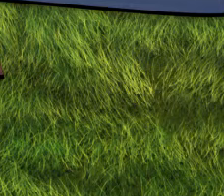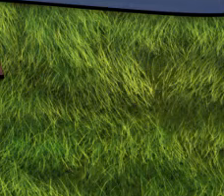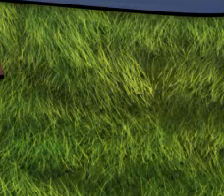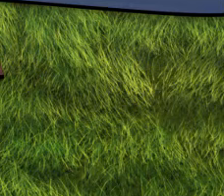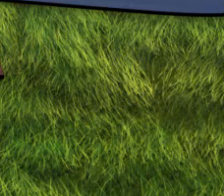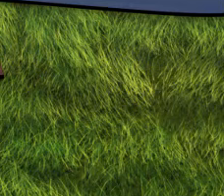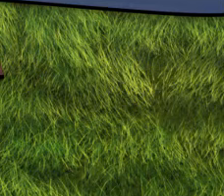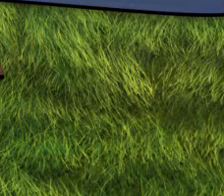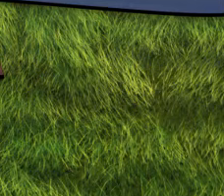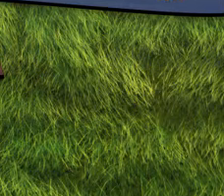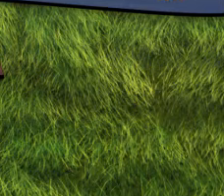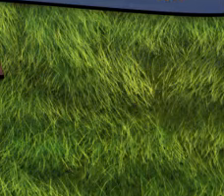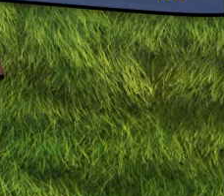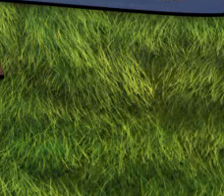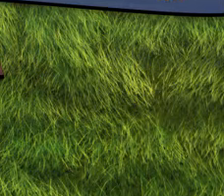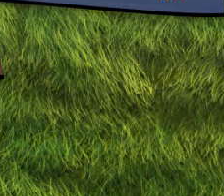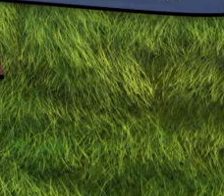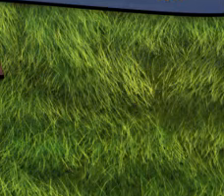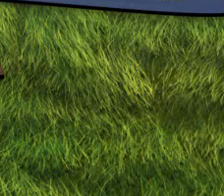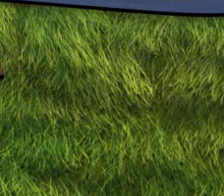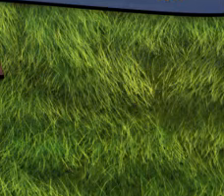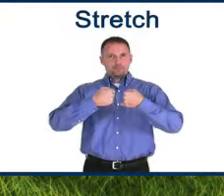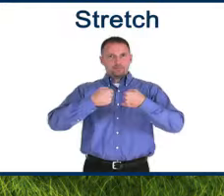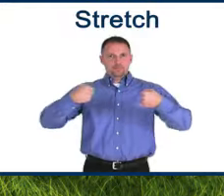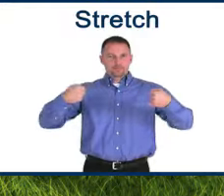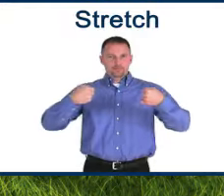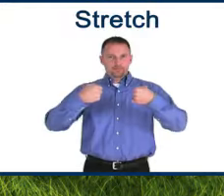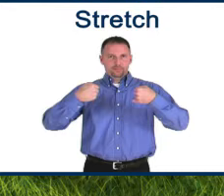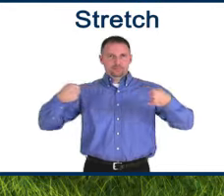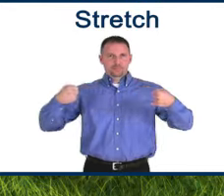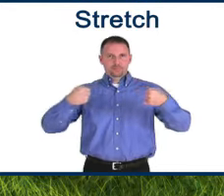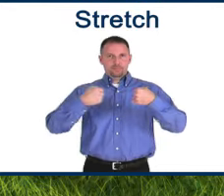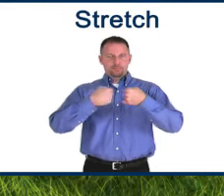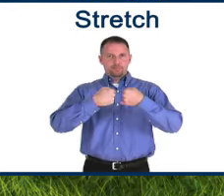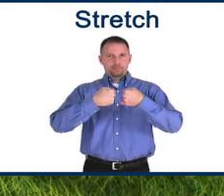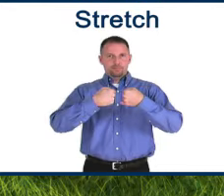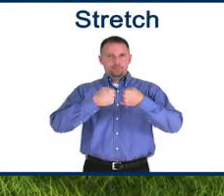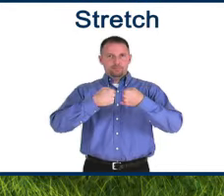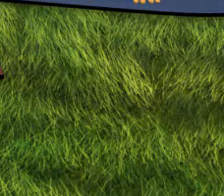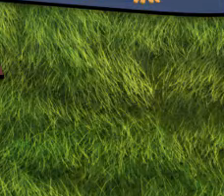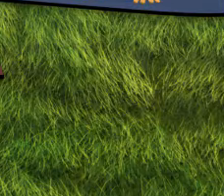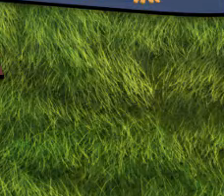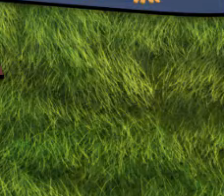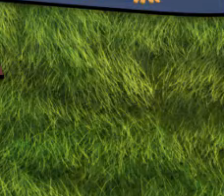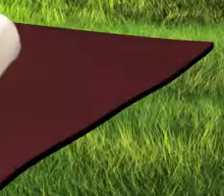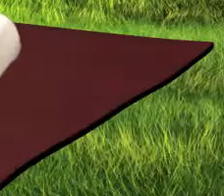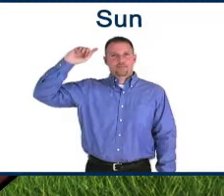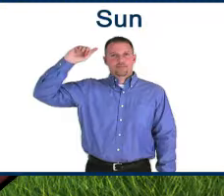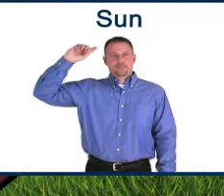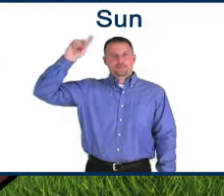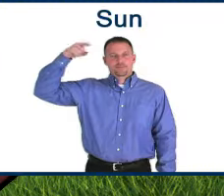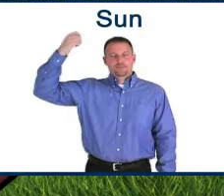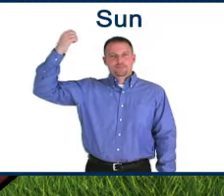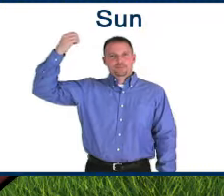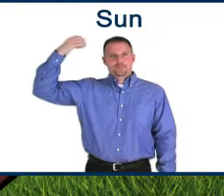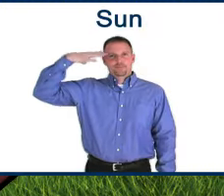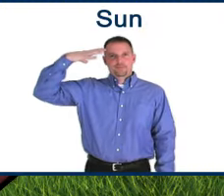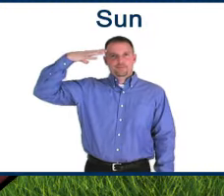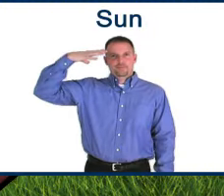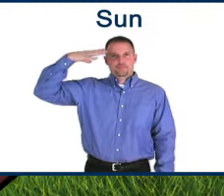Then, lay down on your belly. Now we stretch out, like we're in the warm